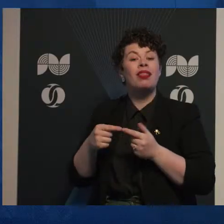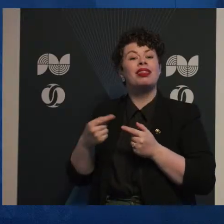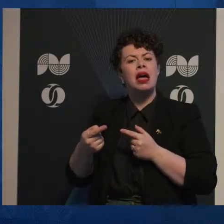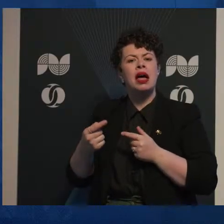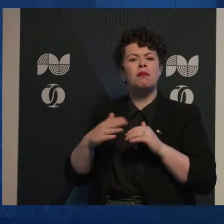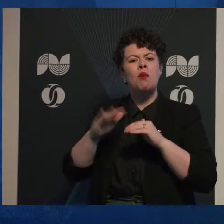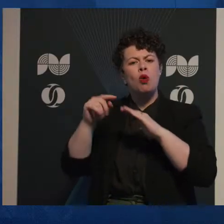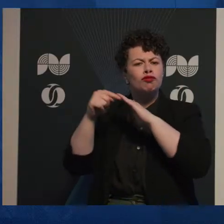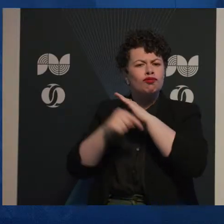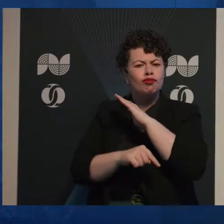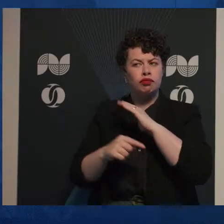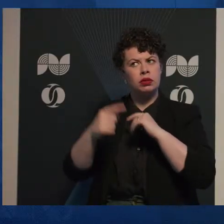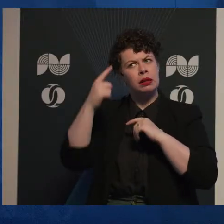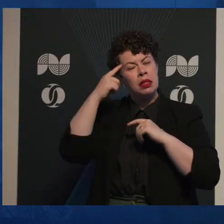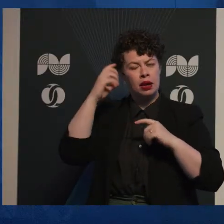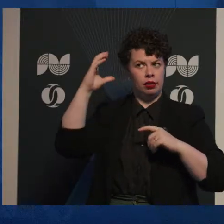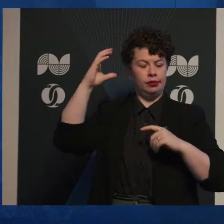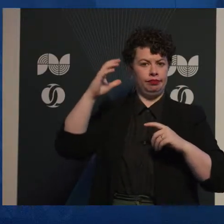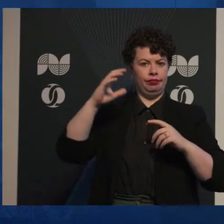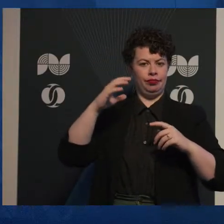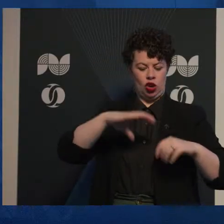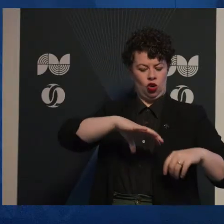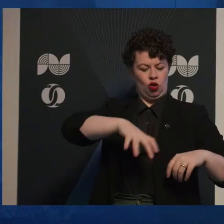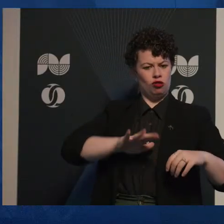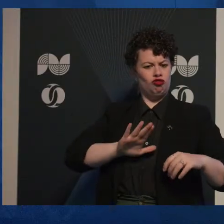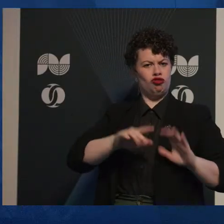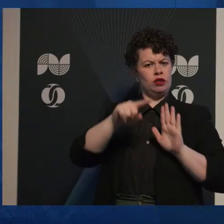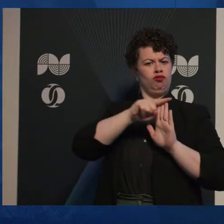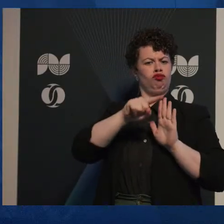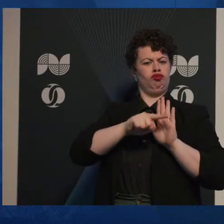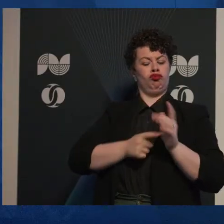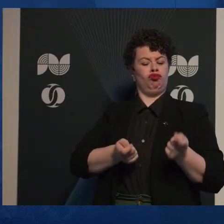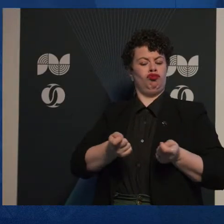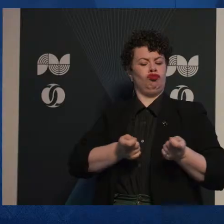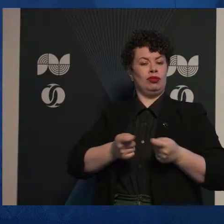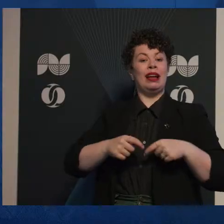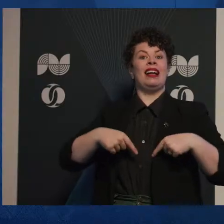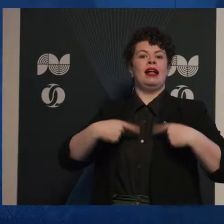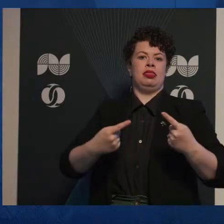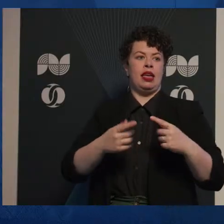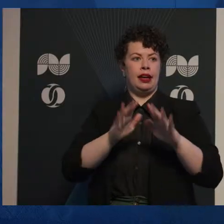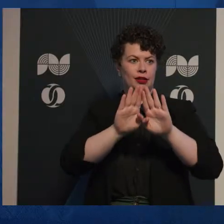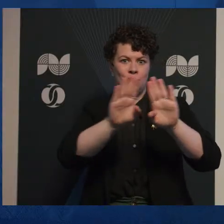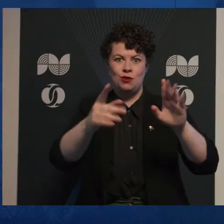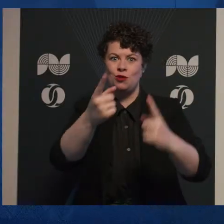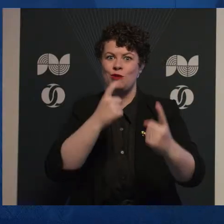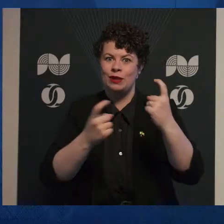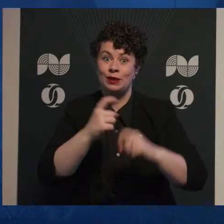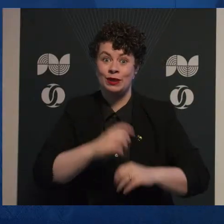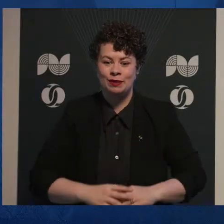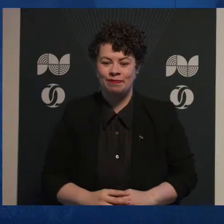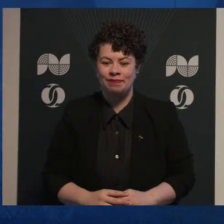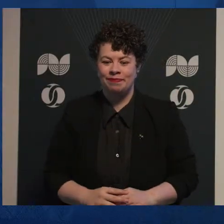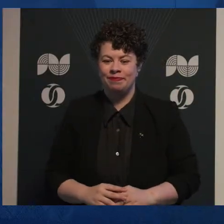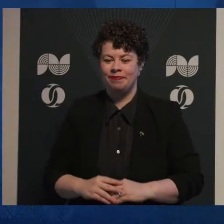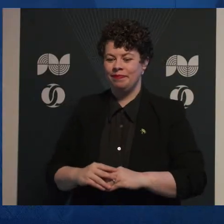bit about the role of governance inside countries, and finally get to your questions as soon as we can.